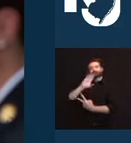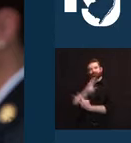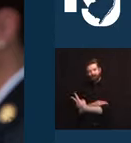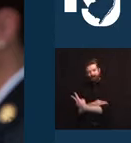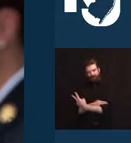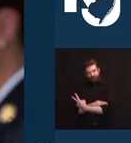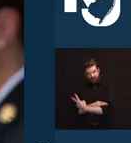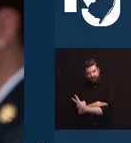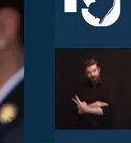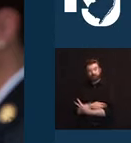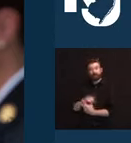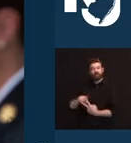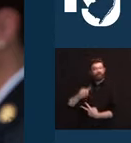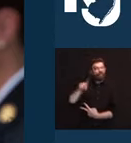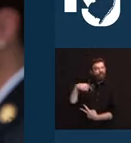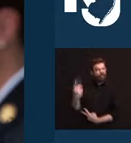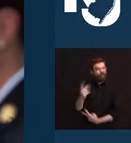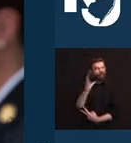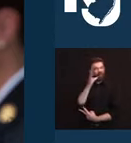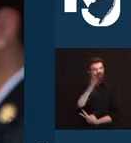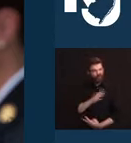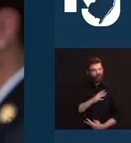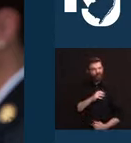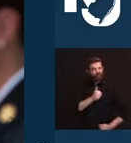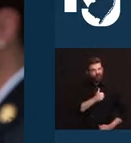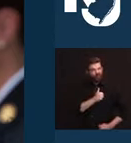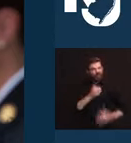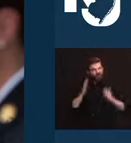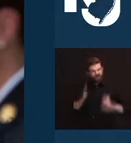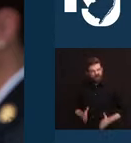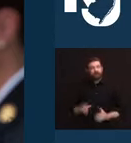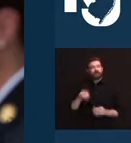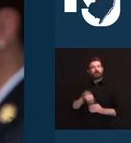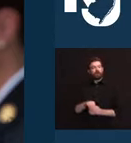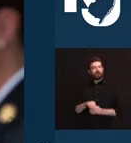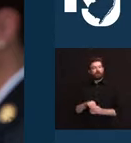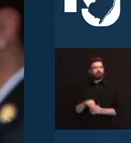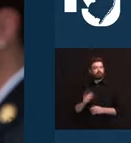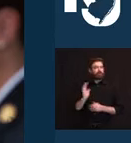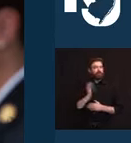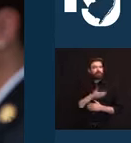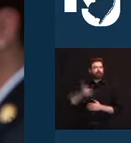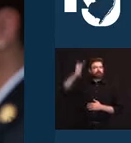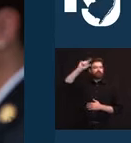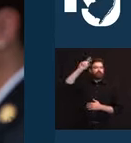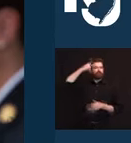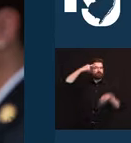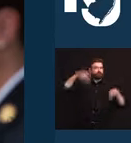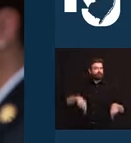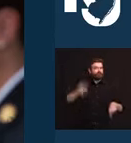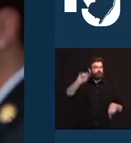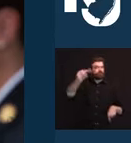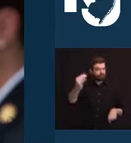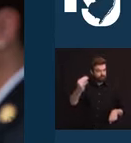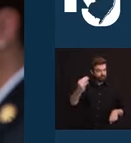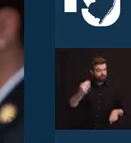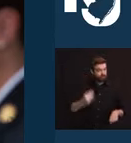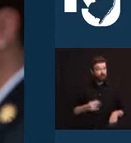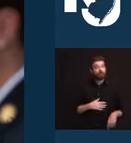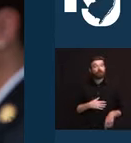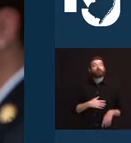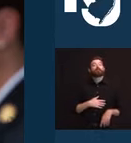that the barriers that still exist for many of our military veterans know no gender. So we recommit to ensuring that our veterans